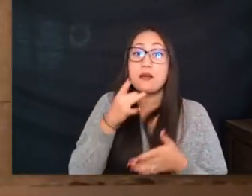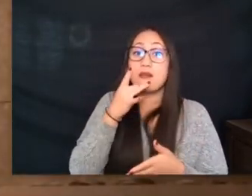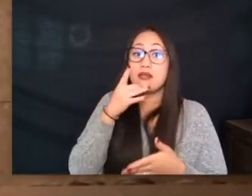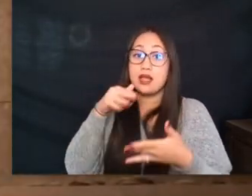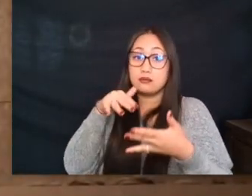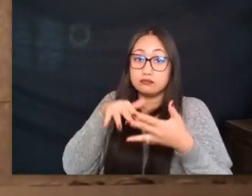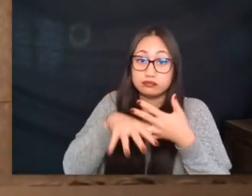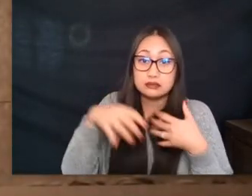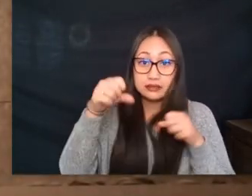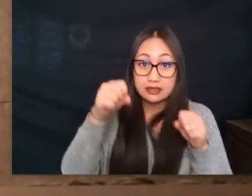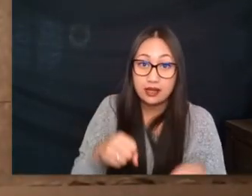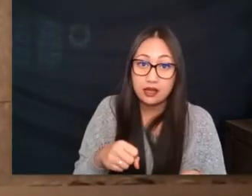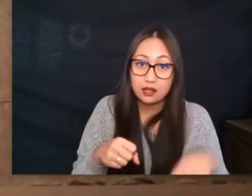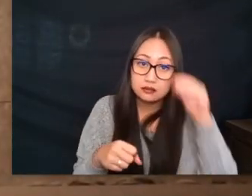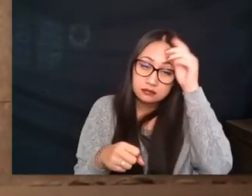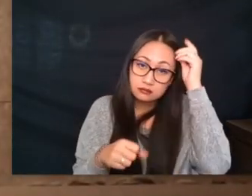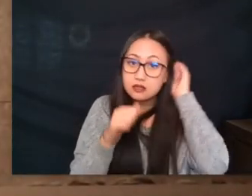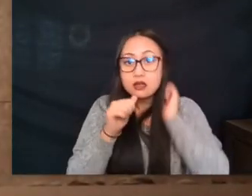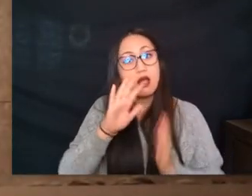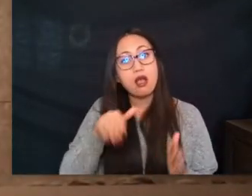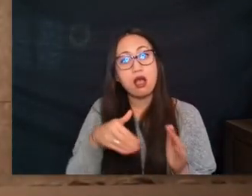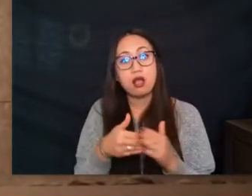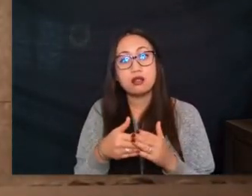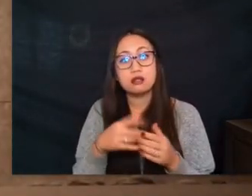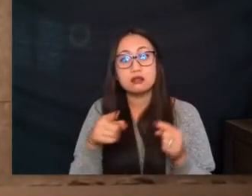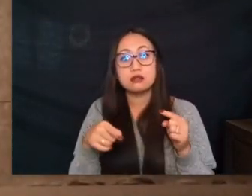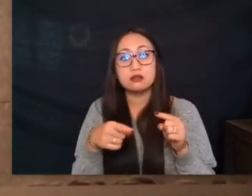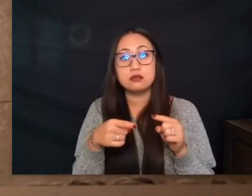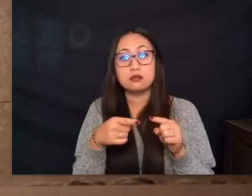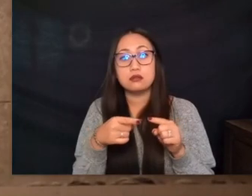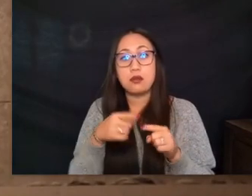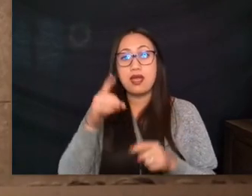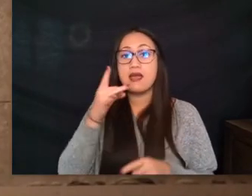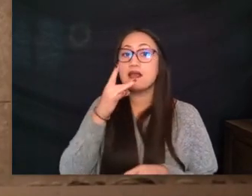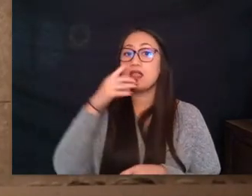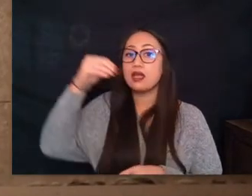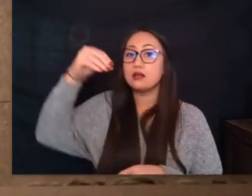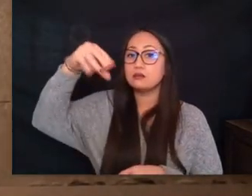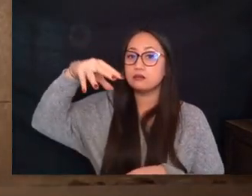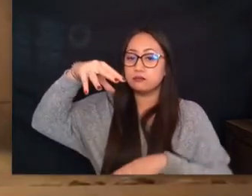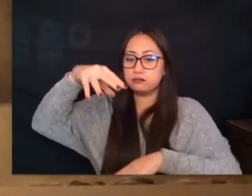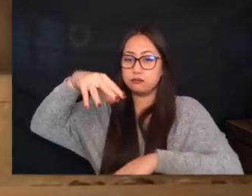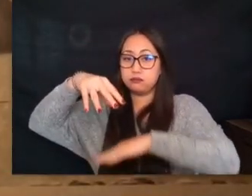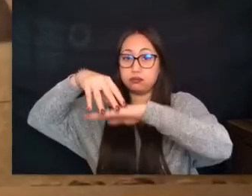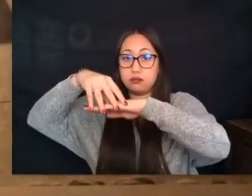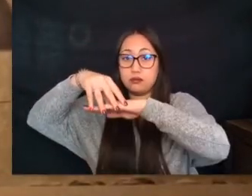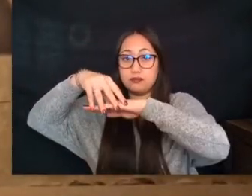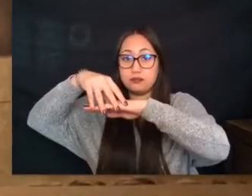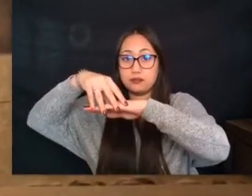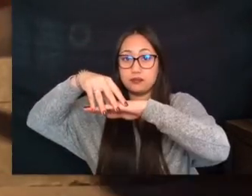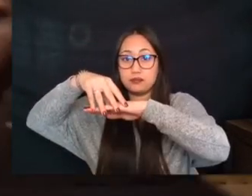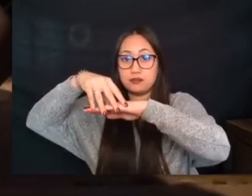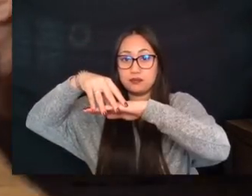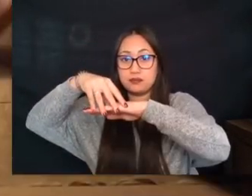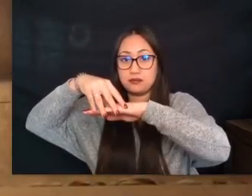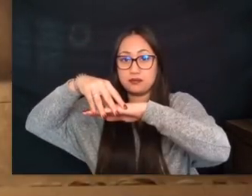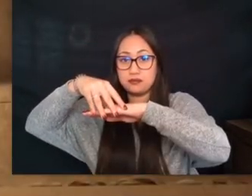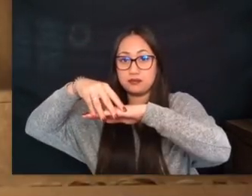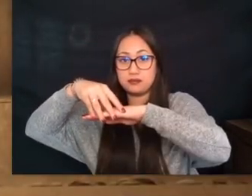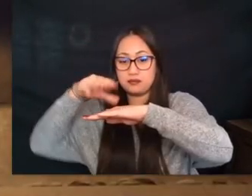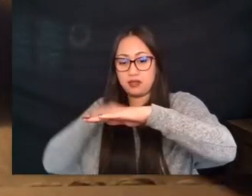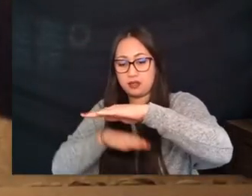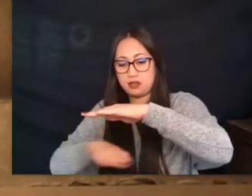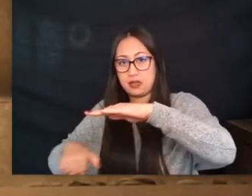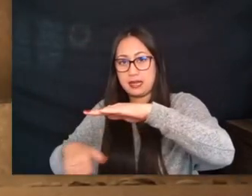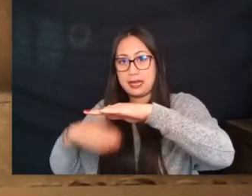blocked. If I hold the plastic lid up to the light, it will dim the entire surface. If I hold it closer down like this, you can see the